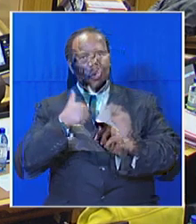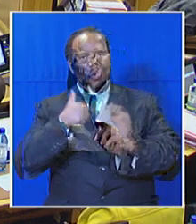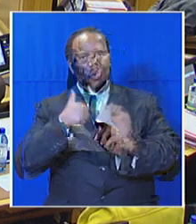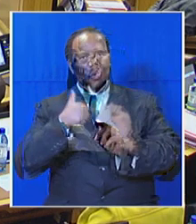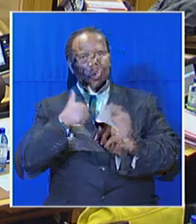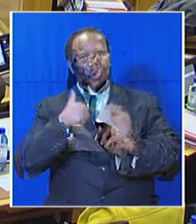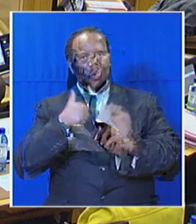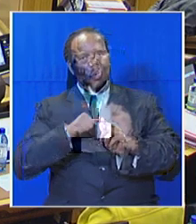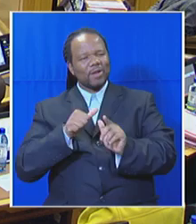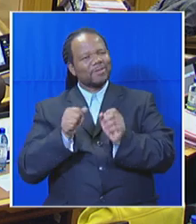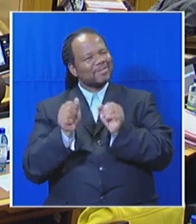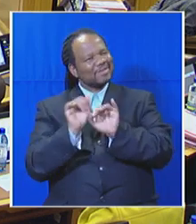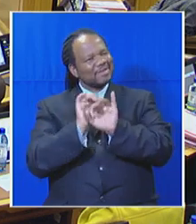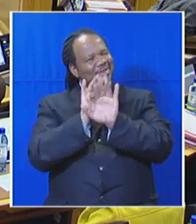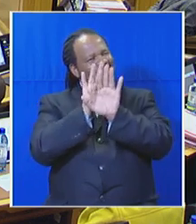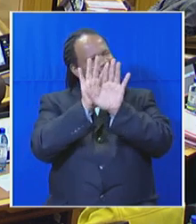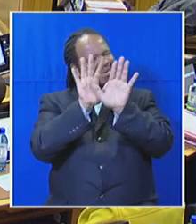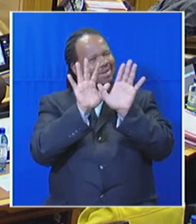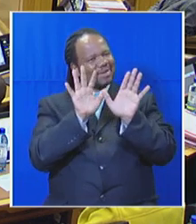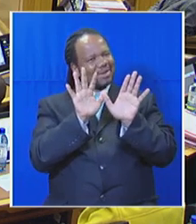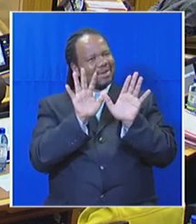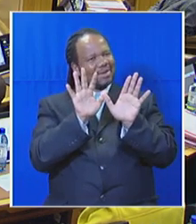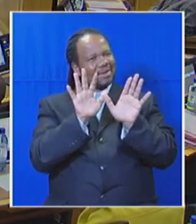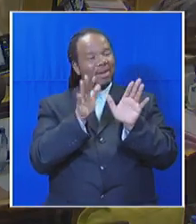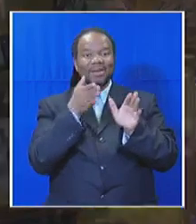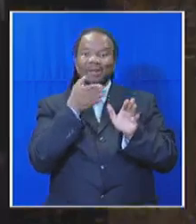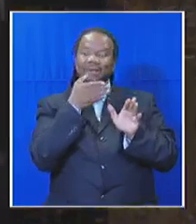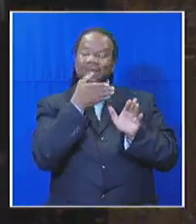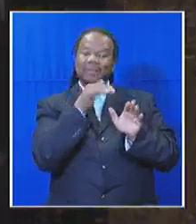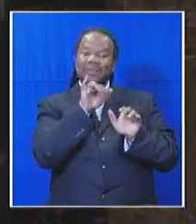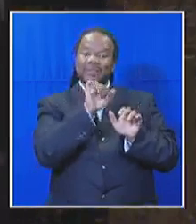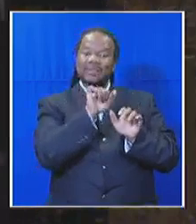authority on how this new developmental bank